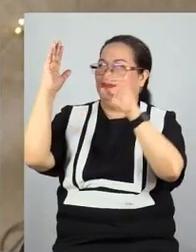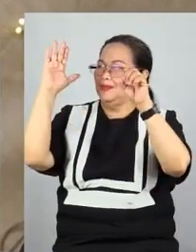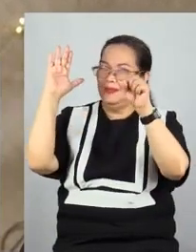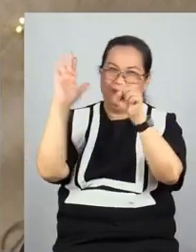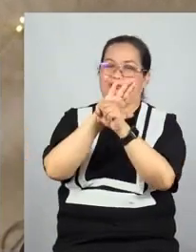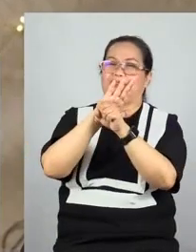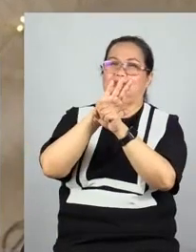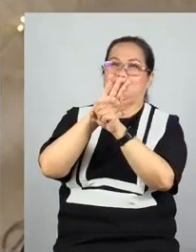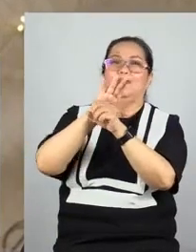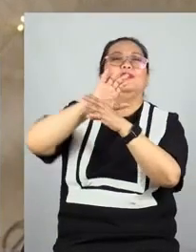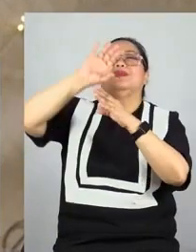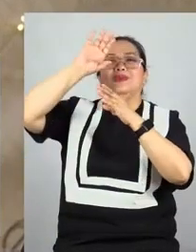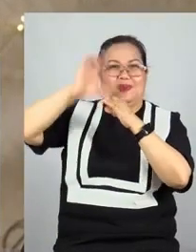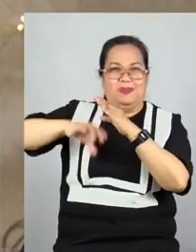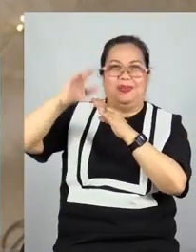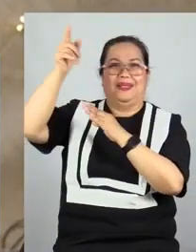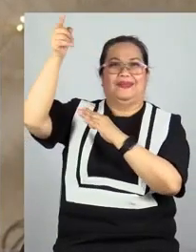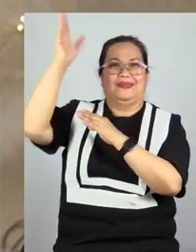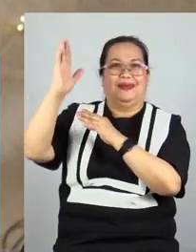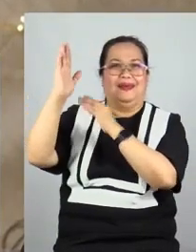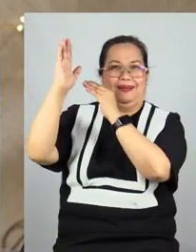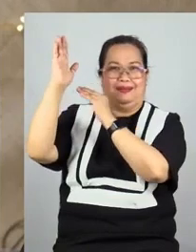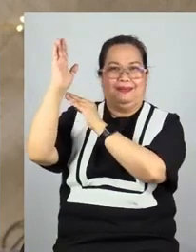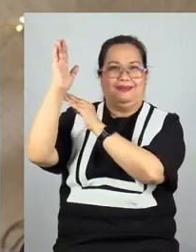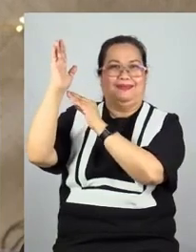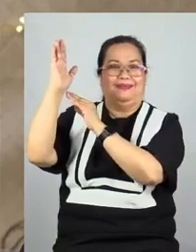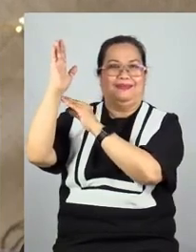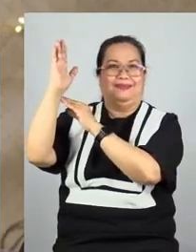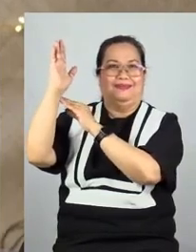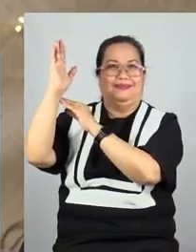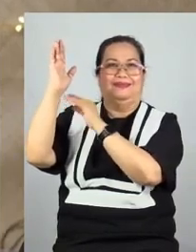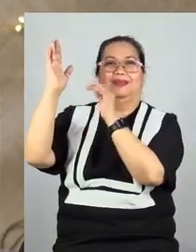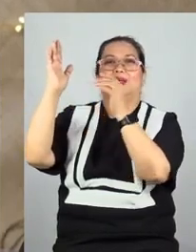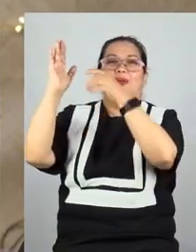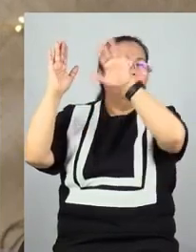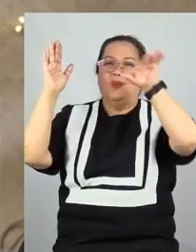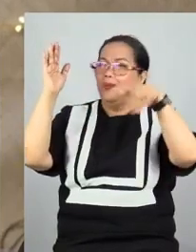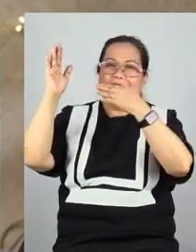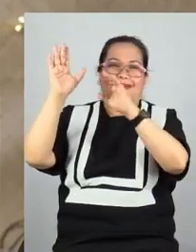of God was pleased to dwell.